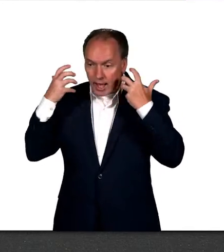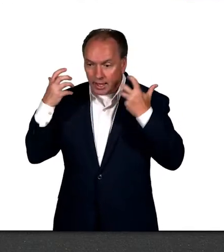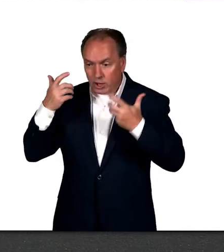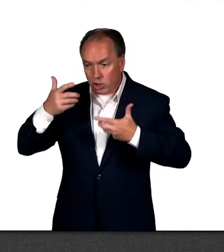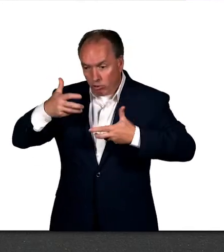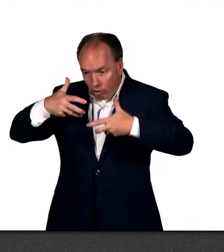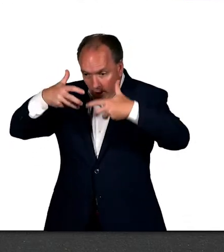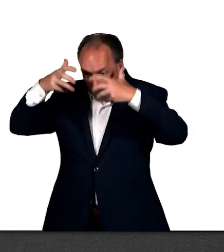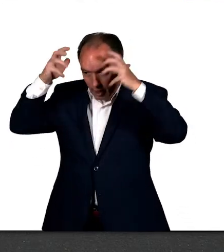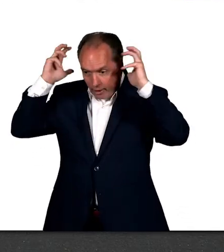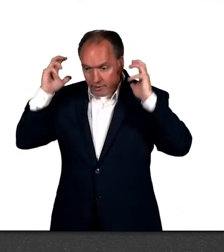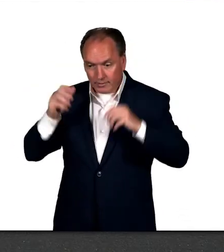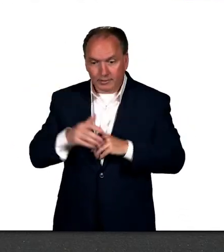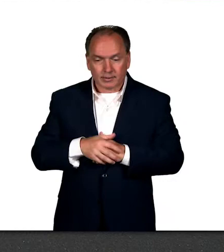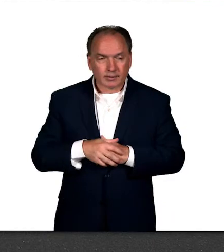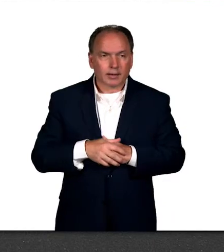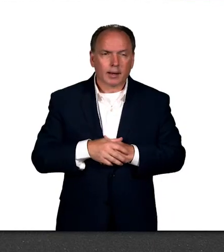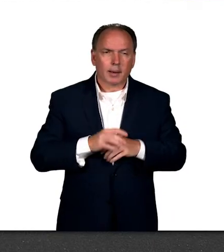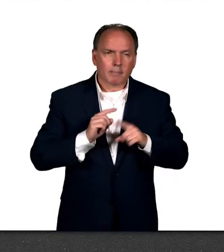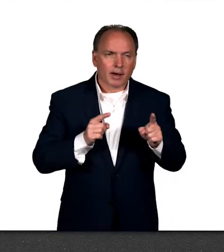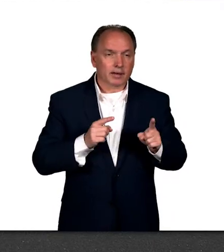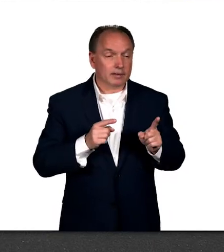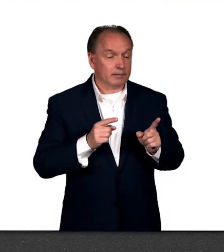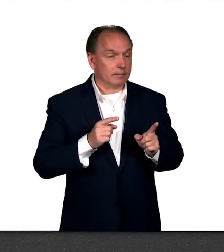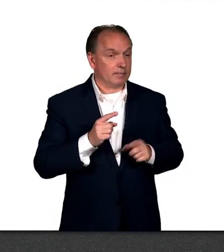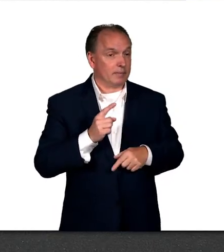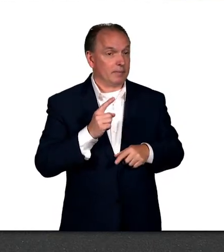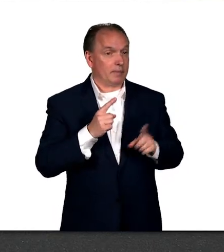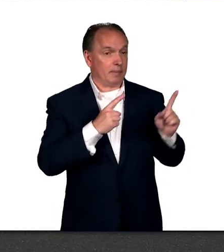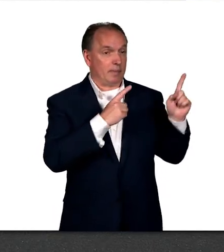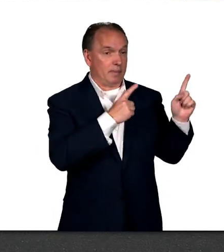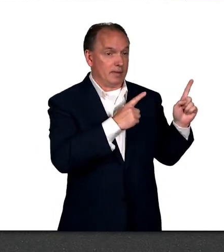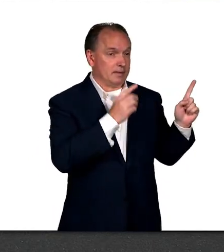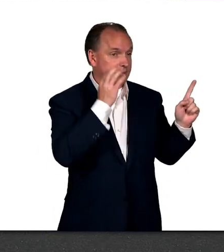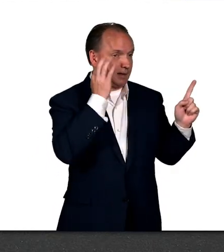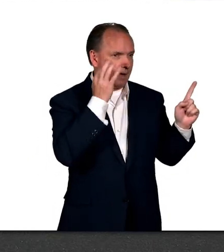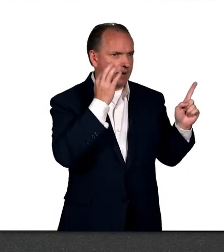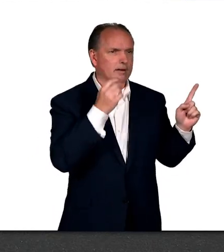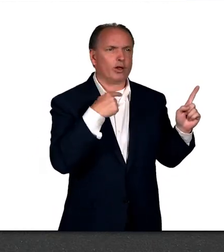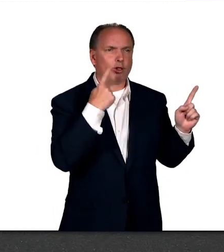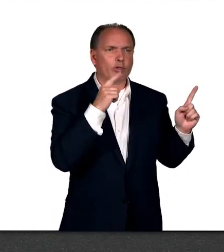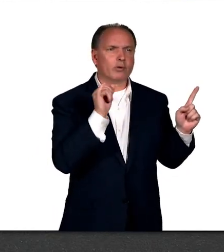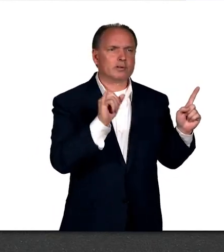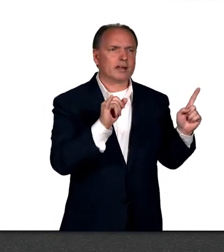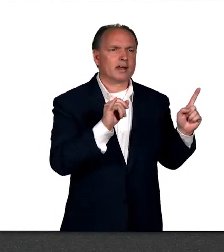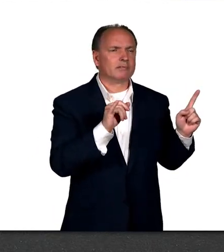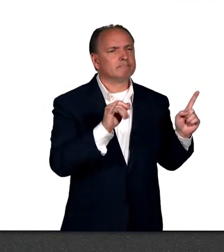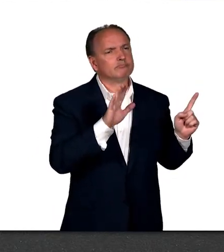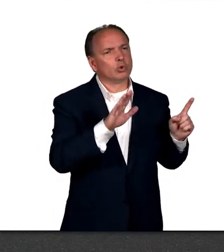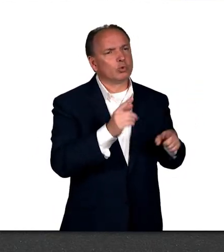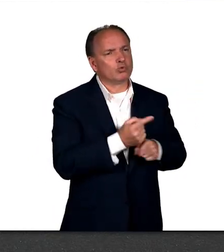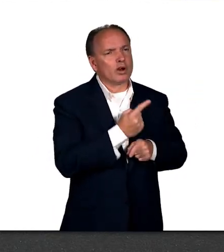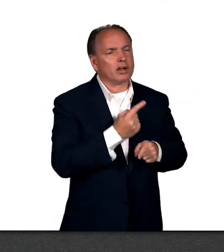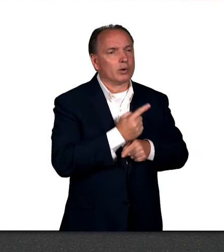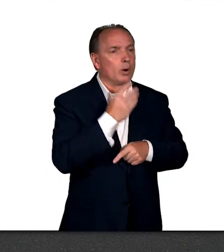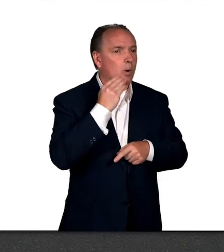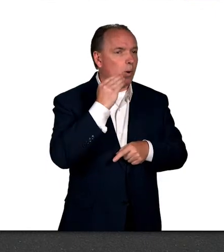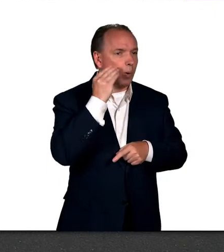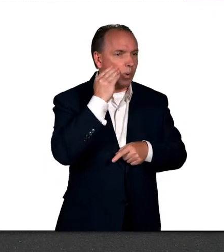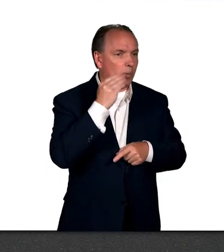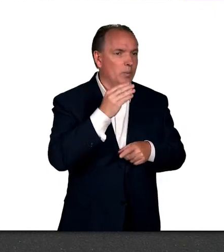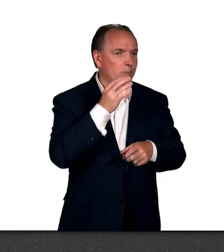lion. They're in the cat family, but this cat, it just looks like one of your regular